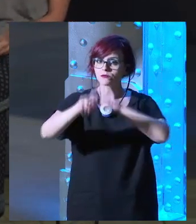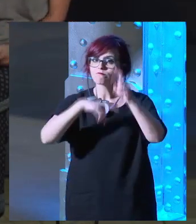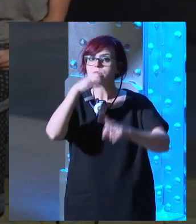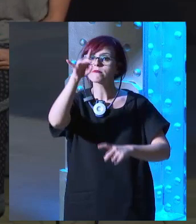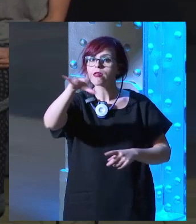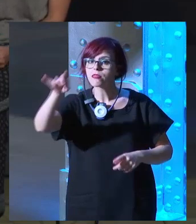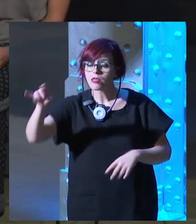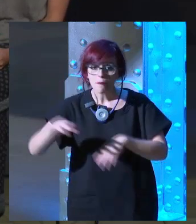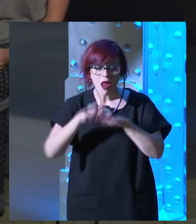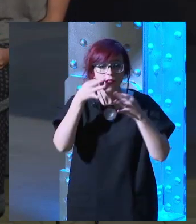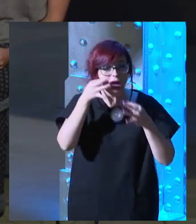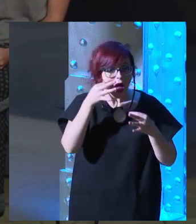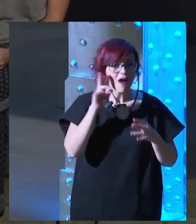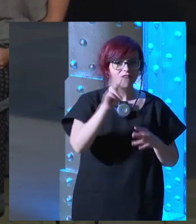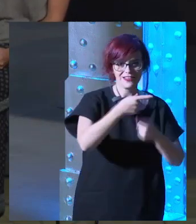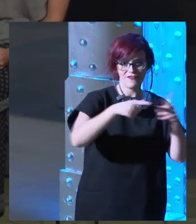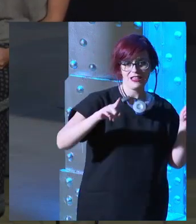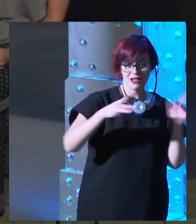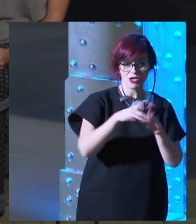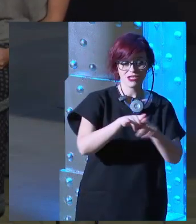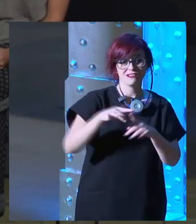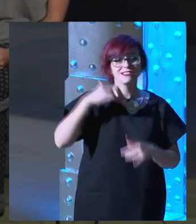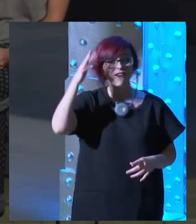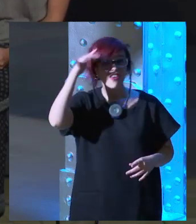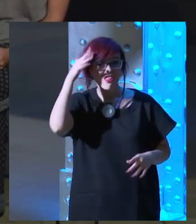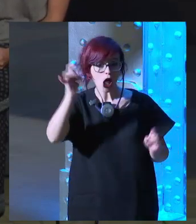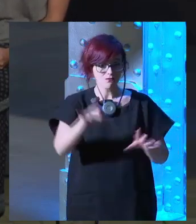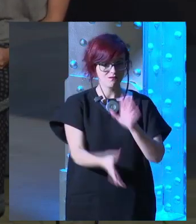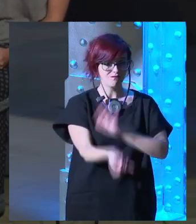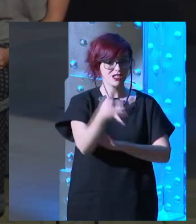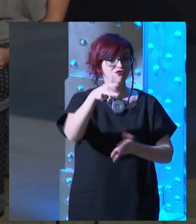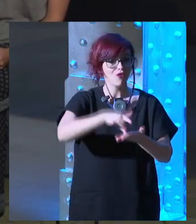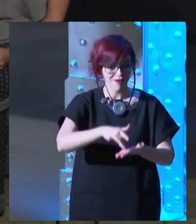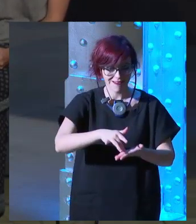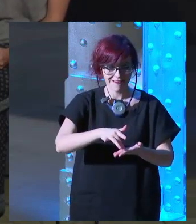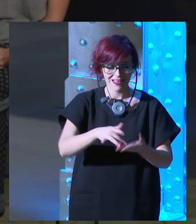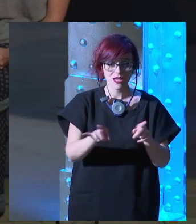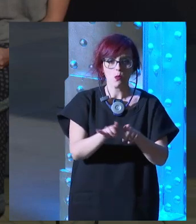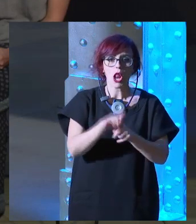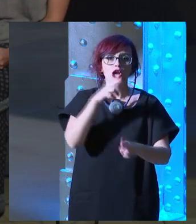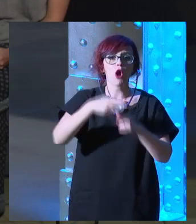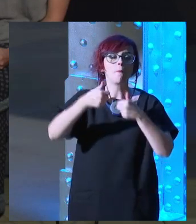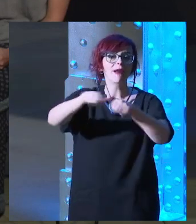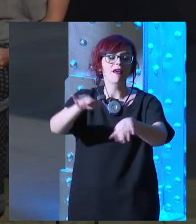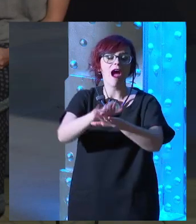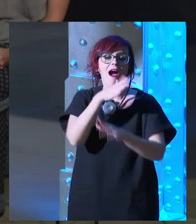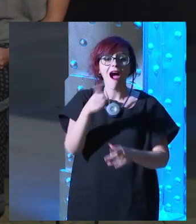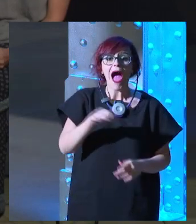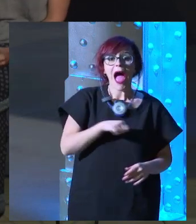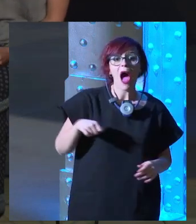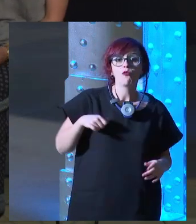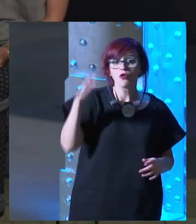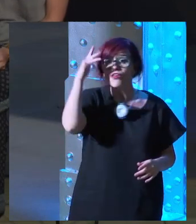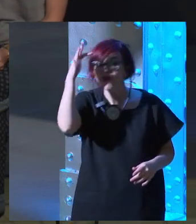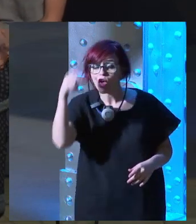But fiction always does that anyway, and it doesn't matter if you think of it as auto-fiction or even autobiography, or you just think of it as